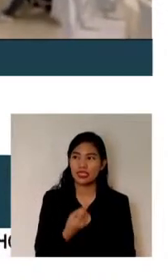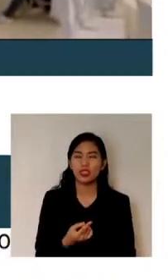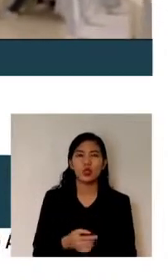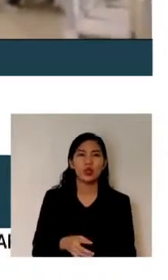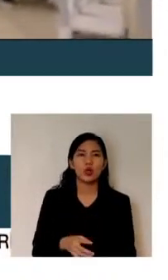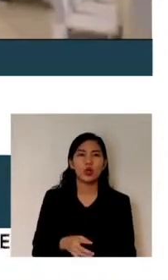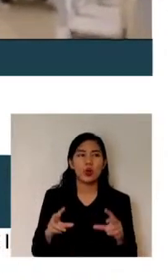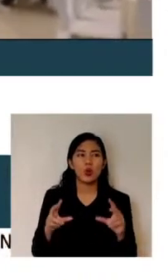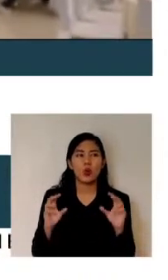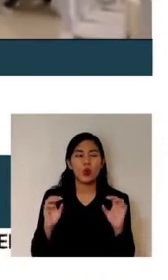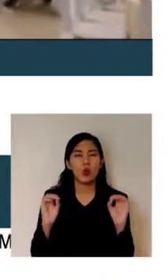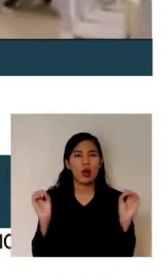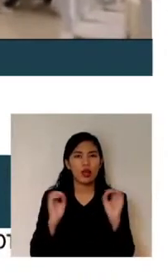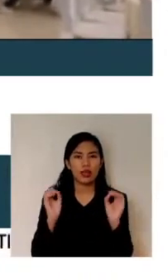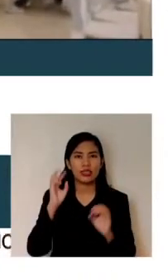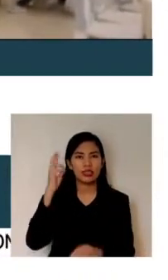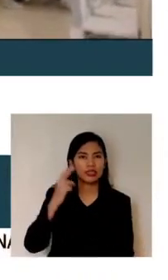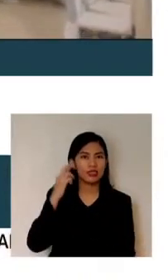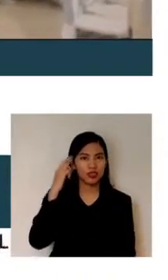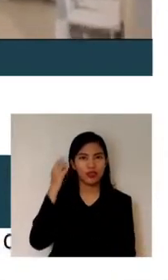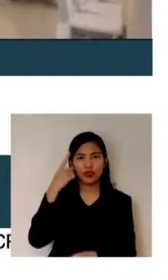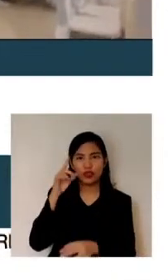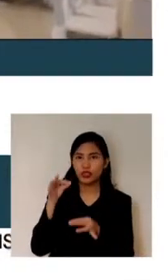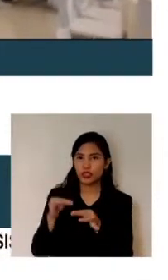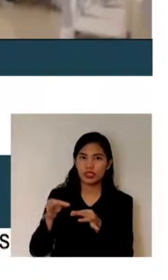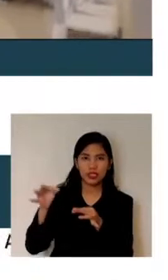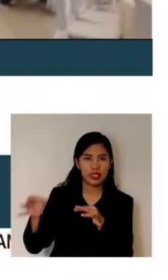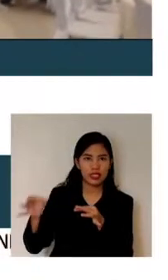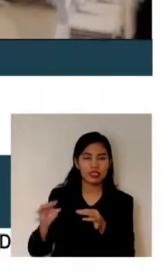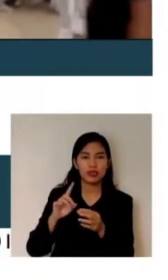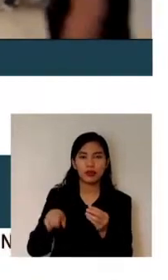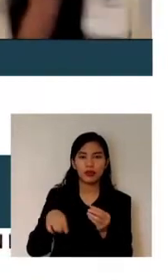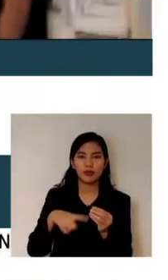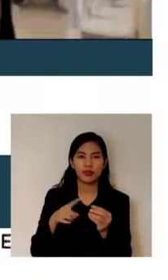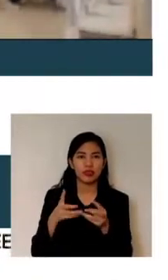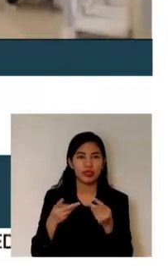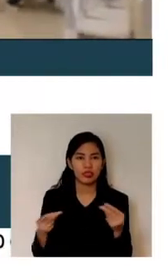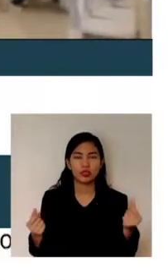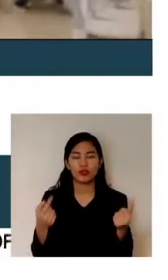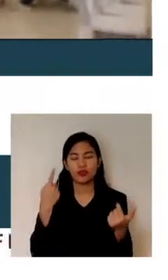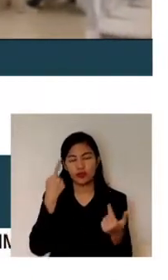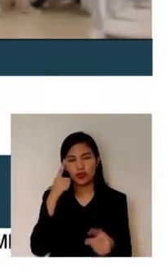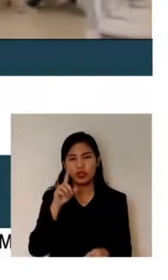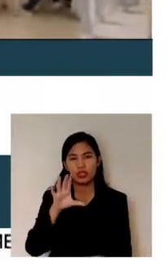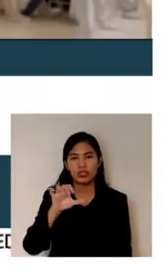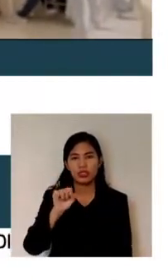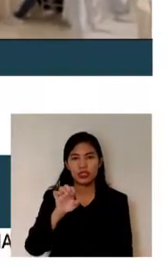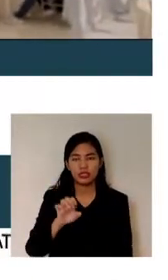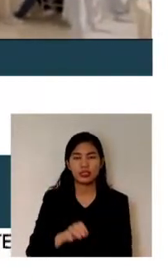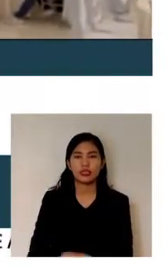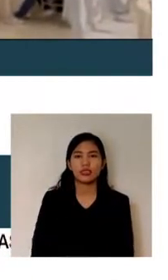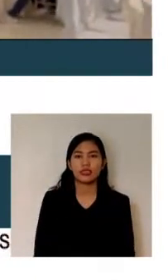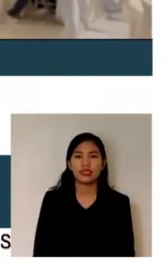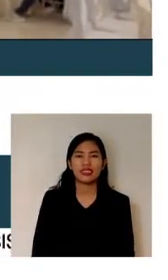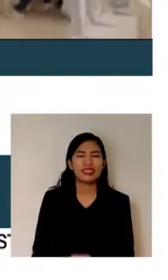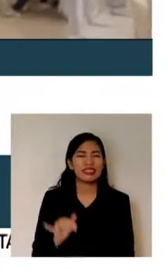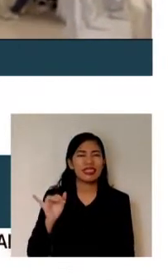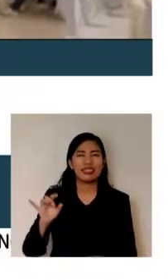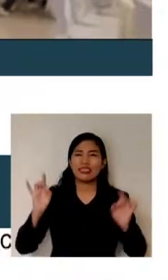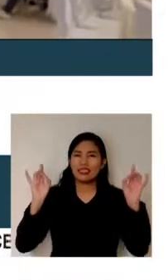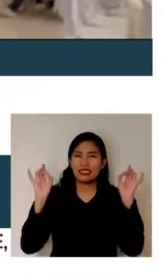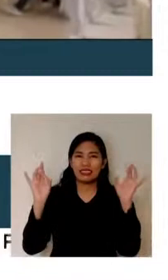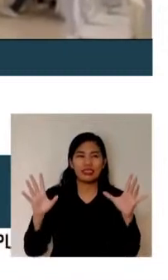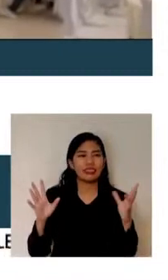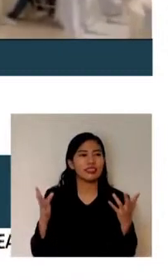reason for a delay in the resolution of this case. It is outrageous for anyone to